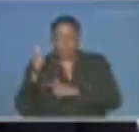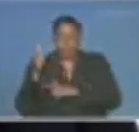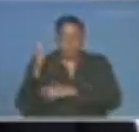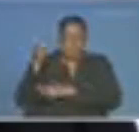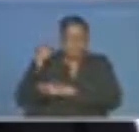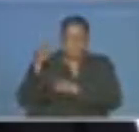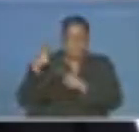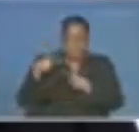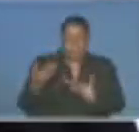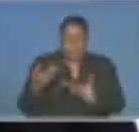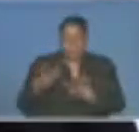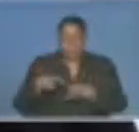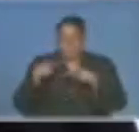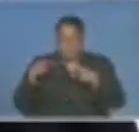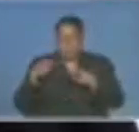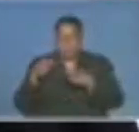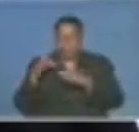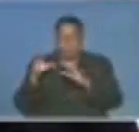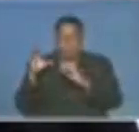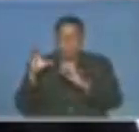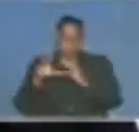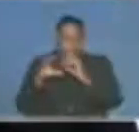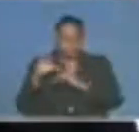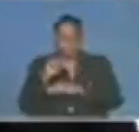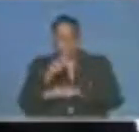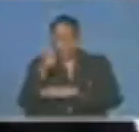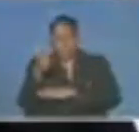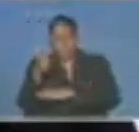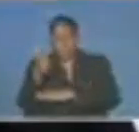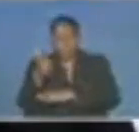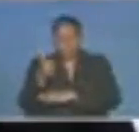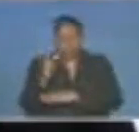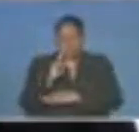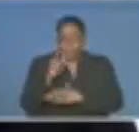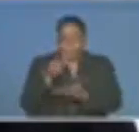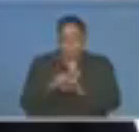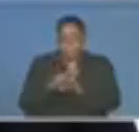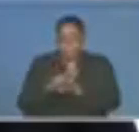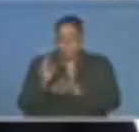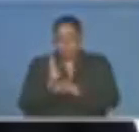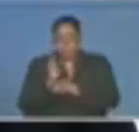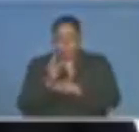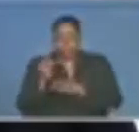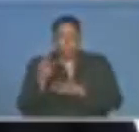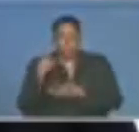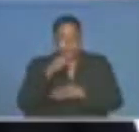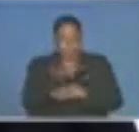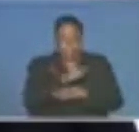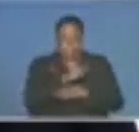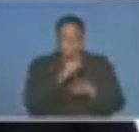person to give a contract to, the monies, the scarce resources allocated is